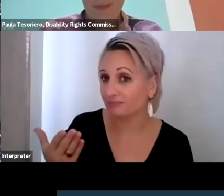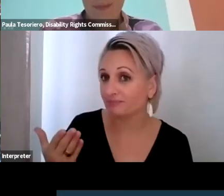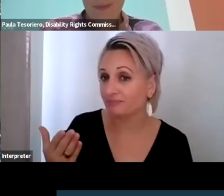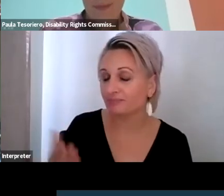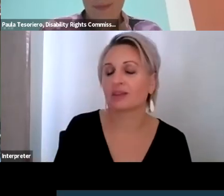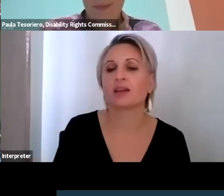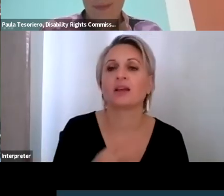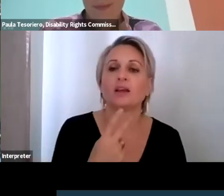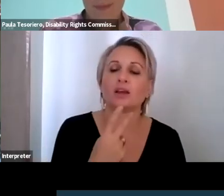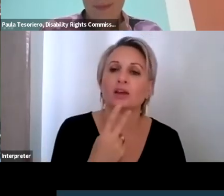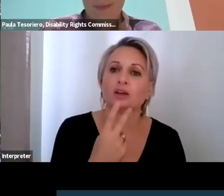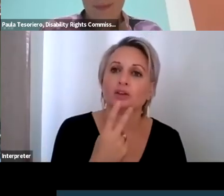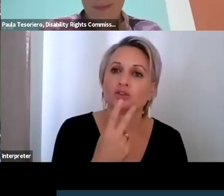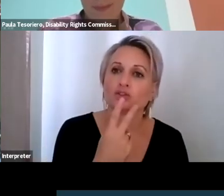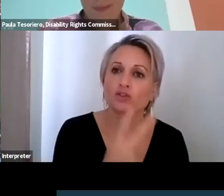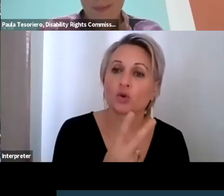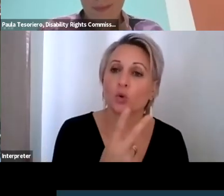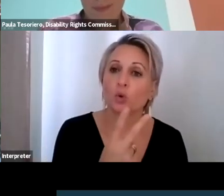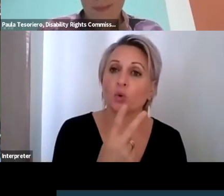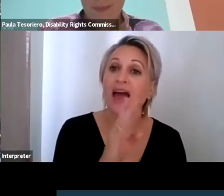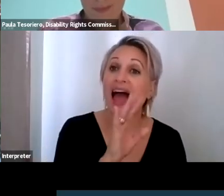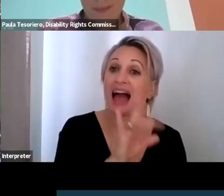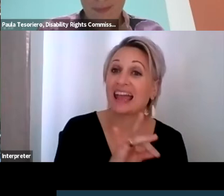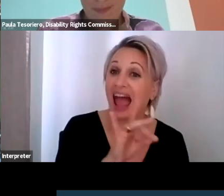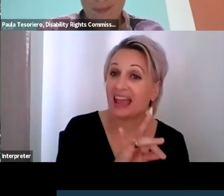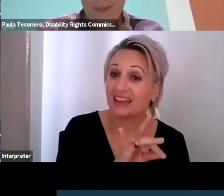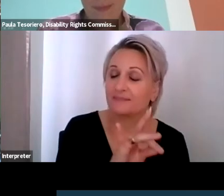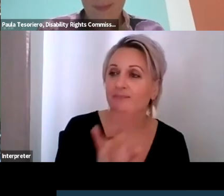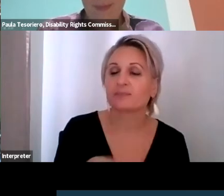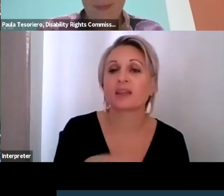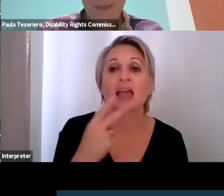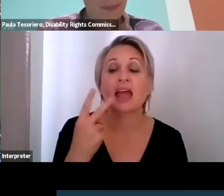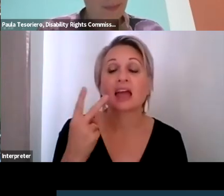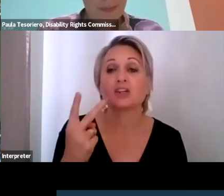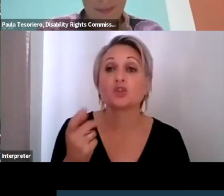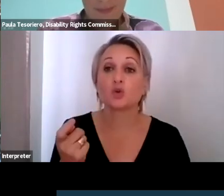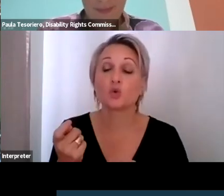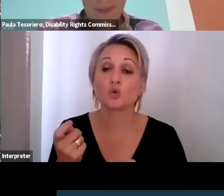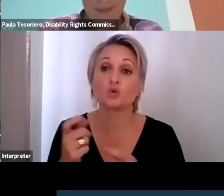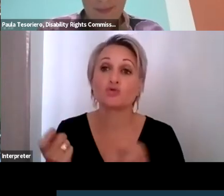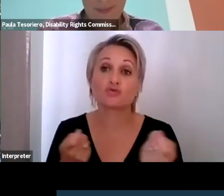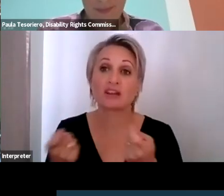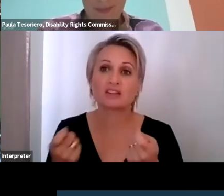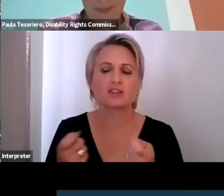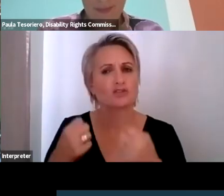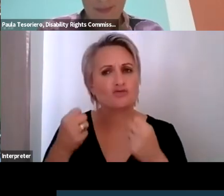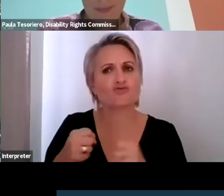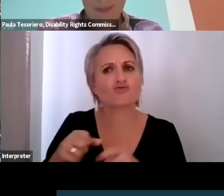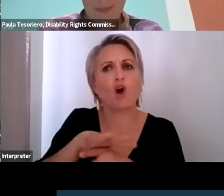2 are gay, and 2 directors have really strong iwi heritage.